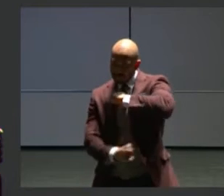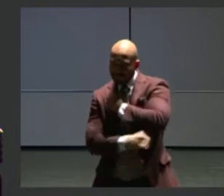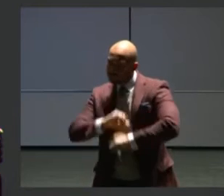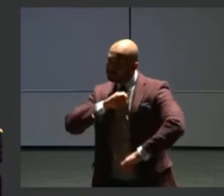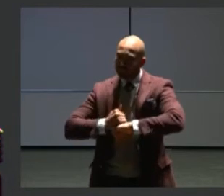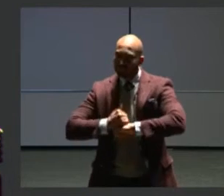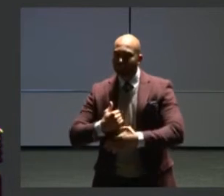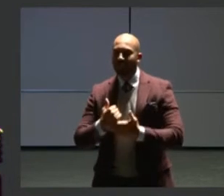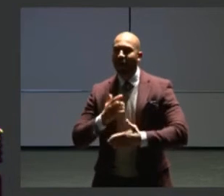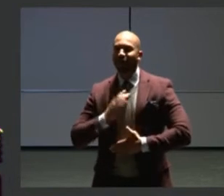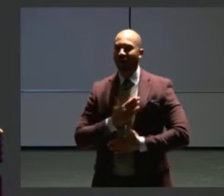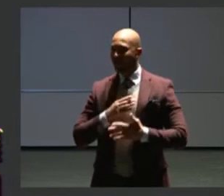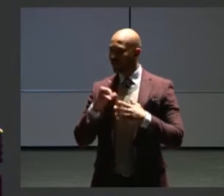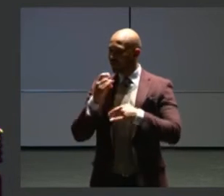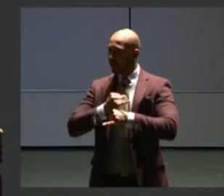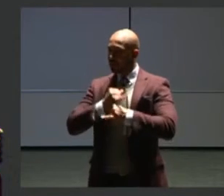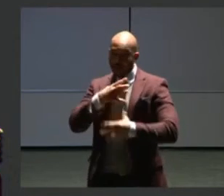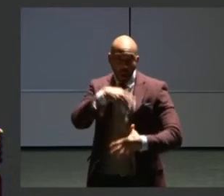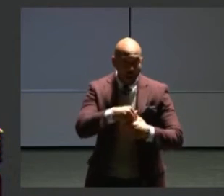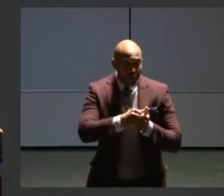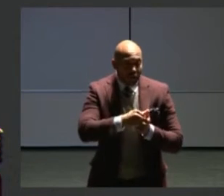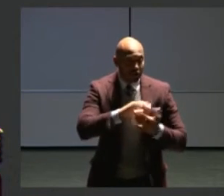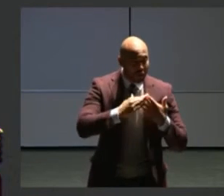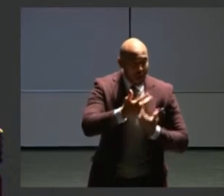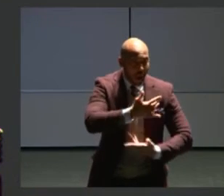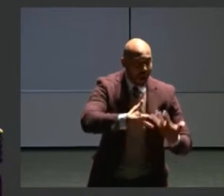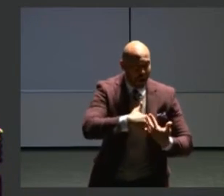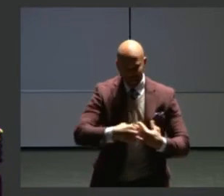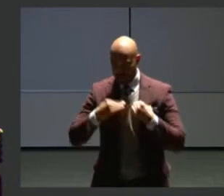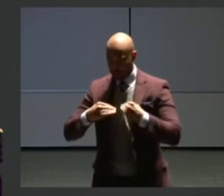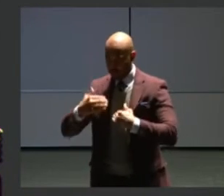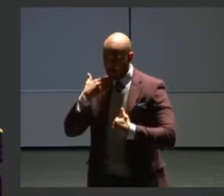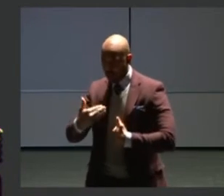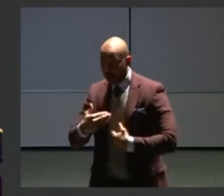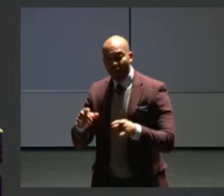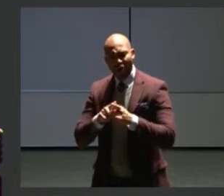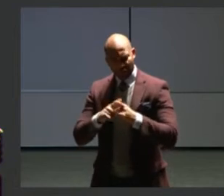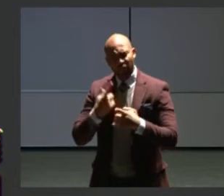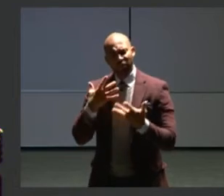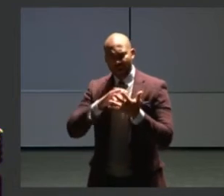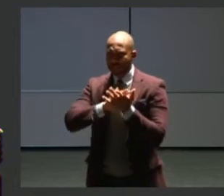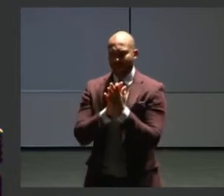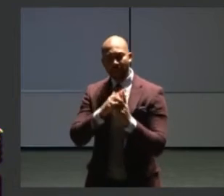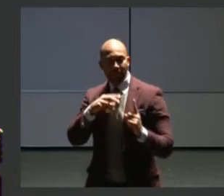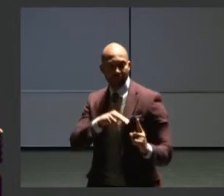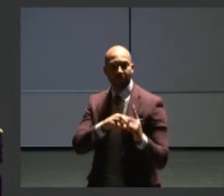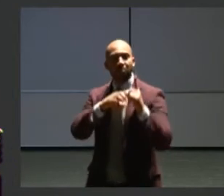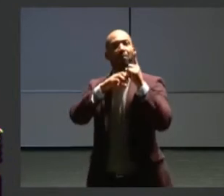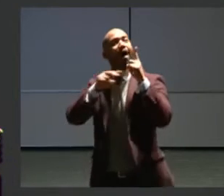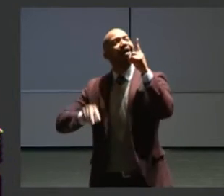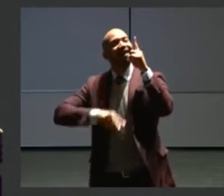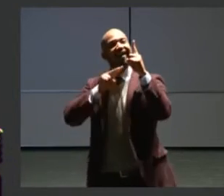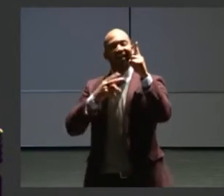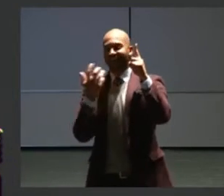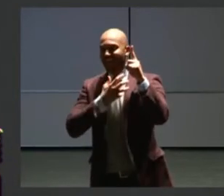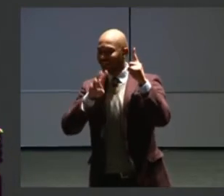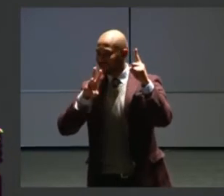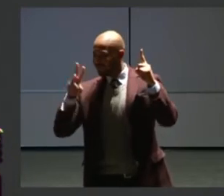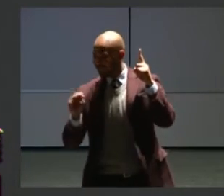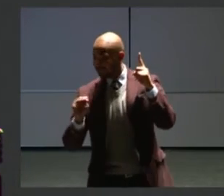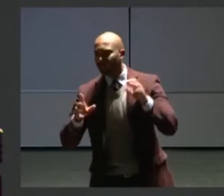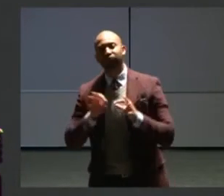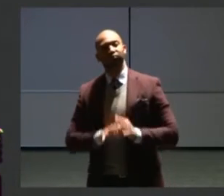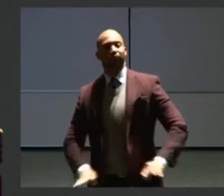to teach so well, to engage in the community, and to really be the place that we want to be and what we're so proud of. It is